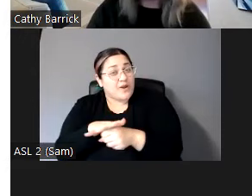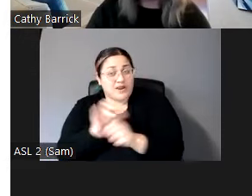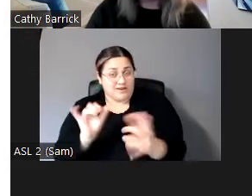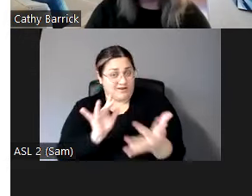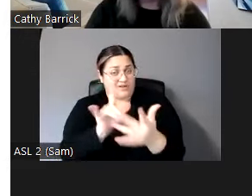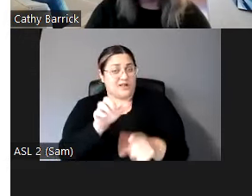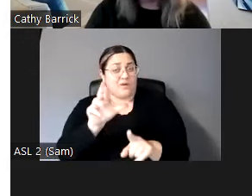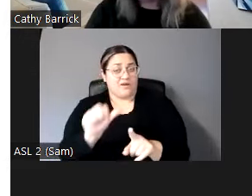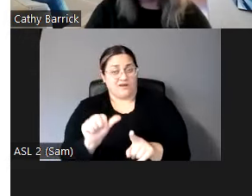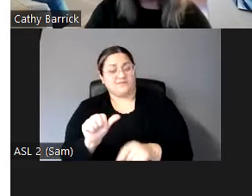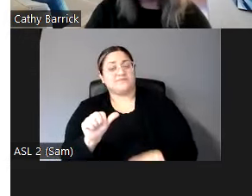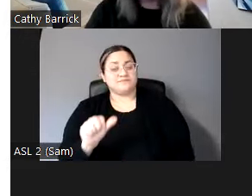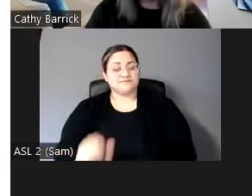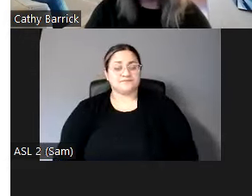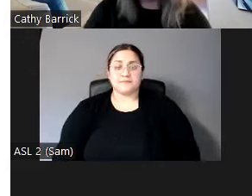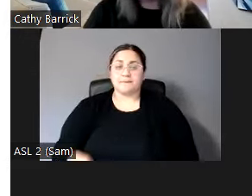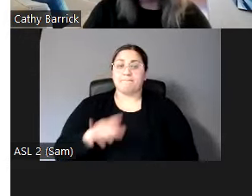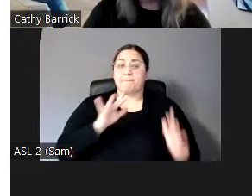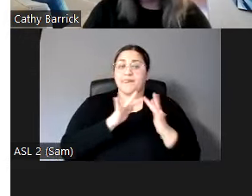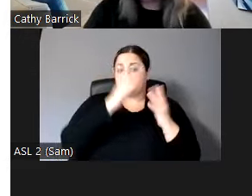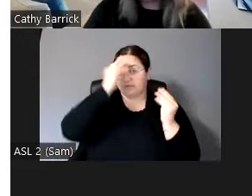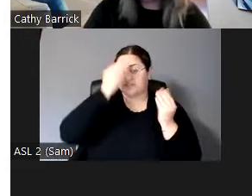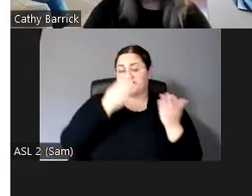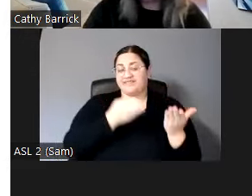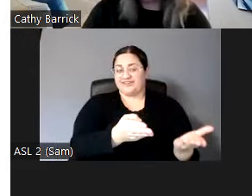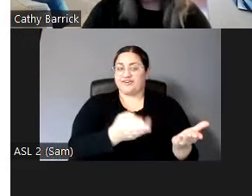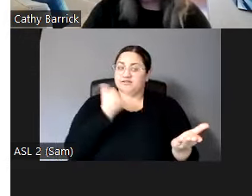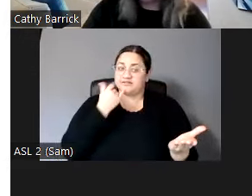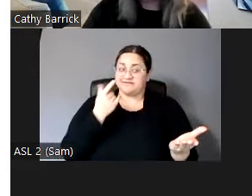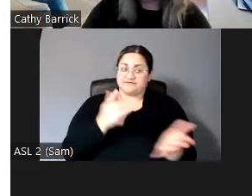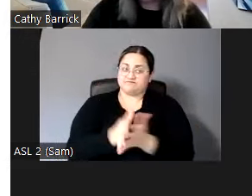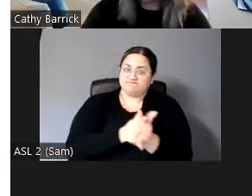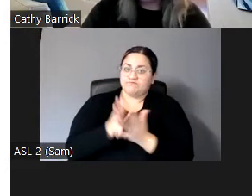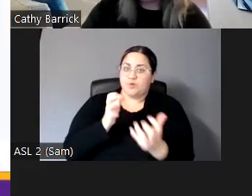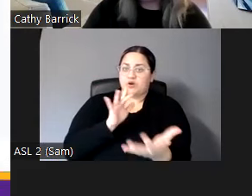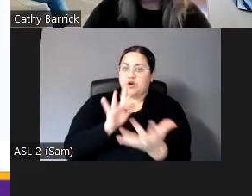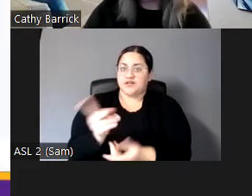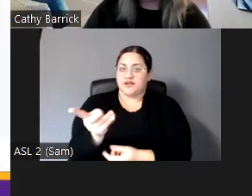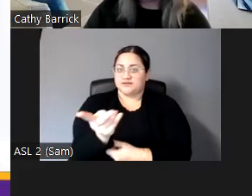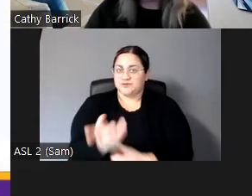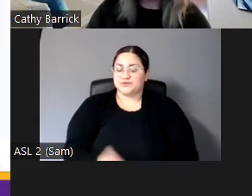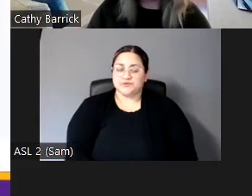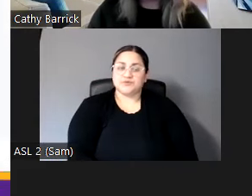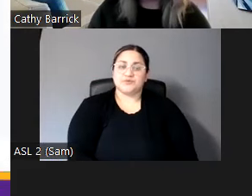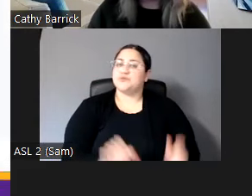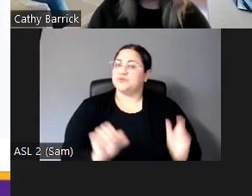of our speakers, emails, phone numbers, if you're wanting to reach out to them